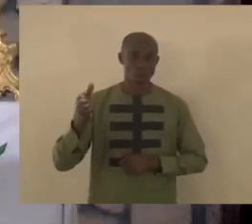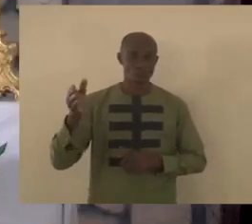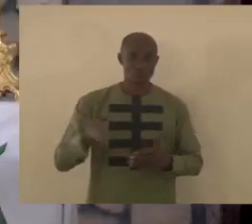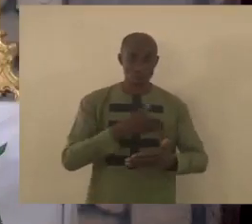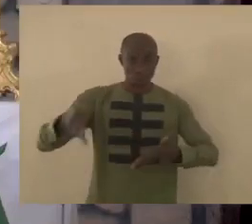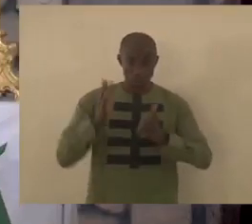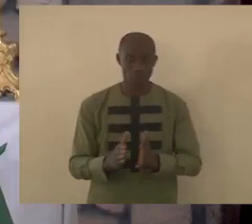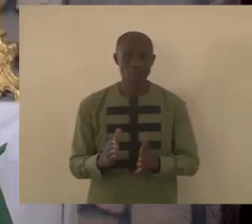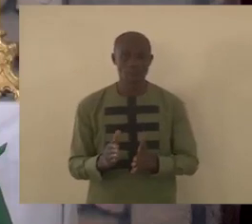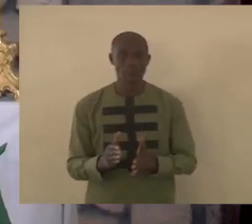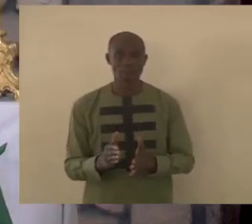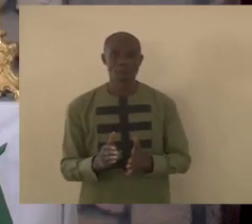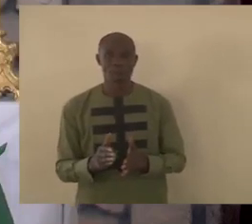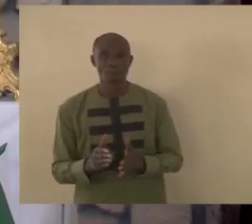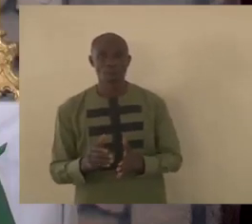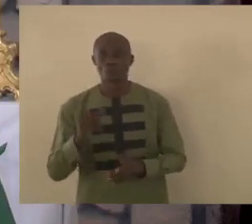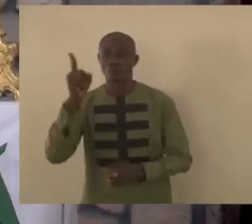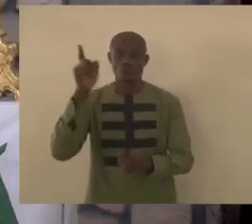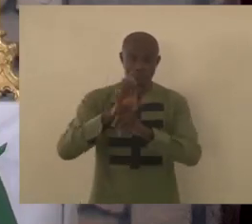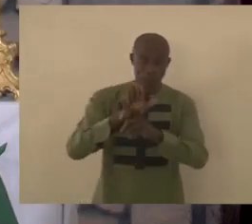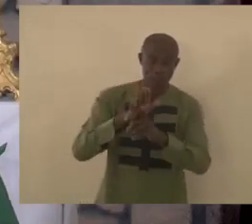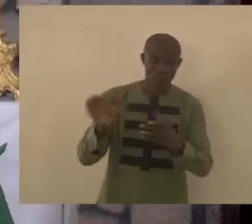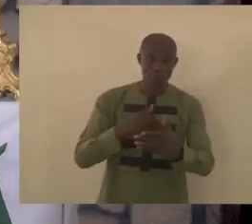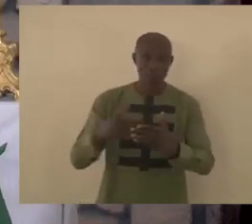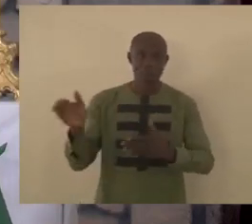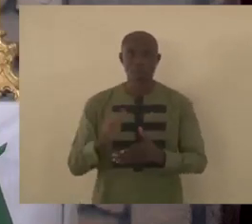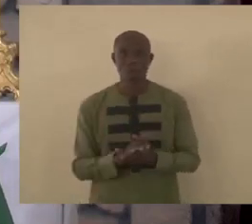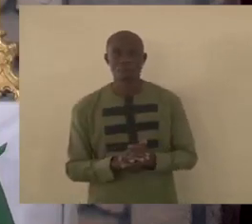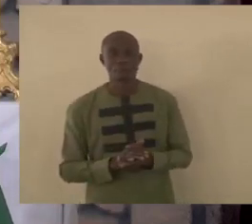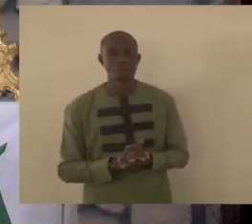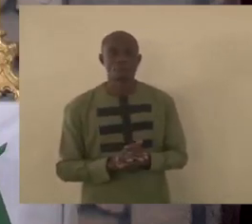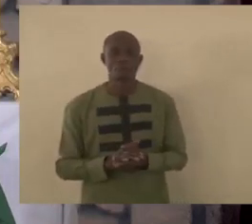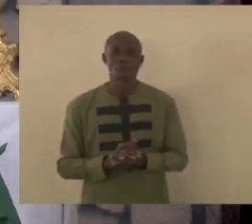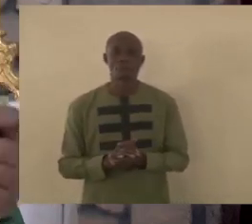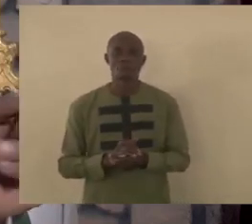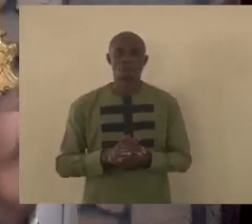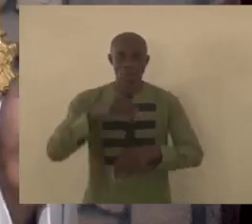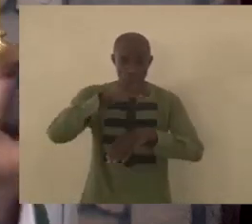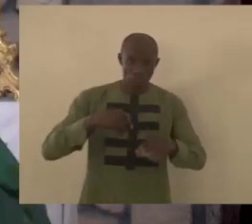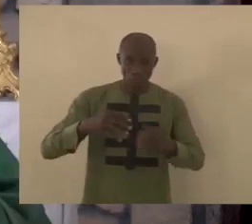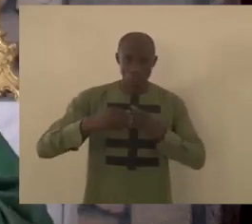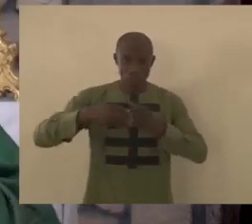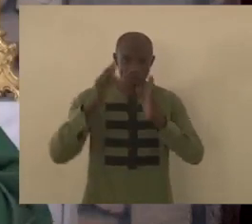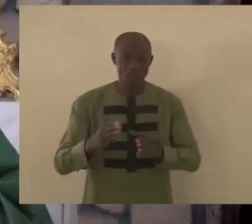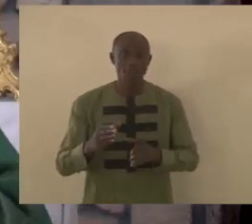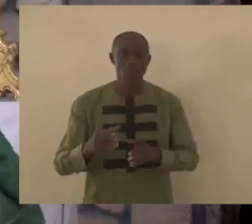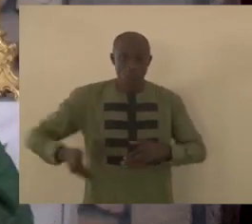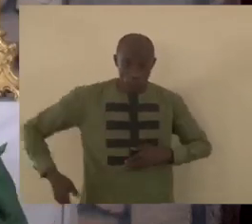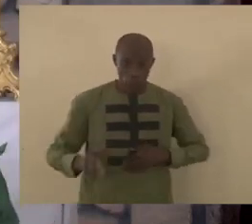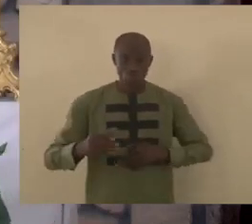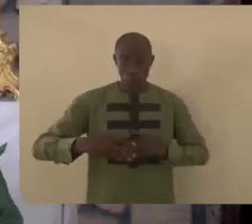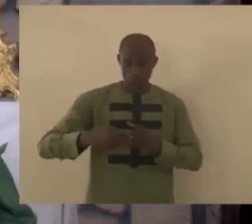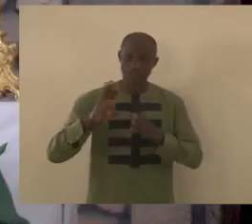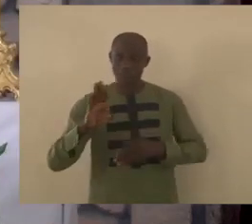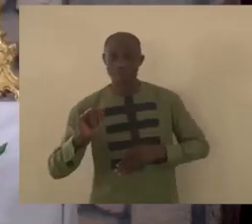there was this artist that, you know, he sang a very popular song at that time where he called, you know, leaders should lead up to the